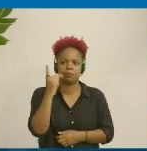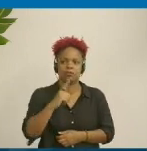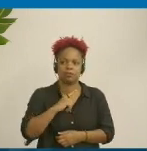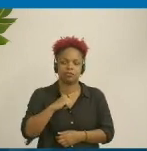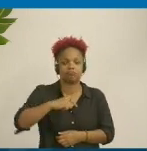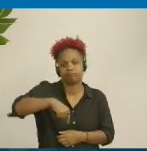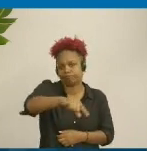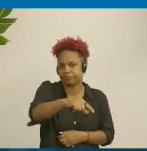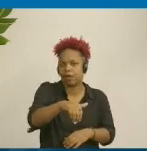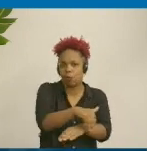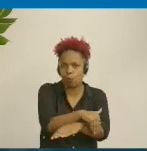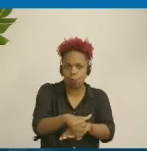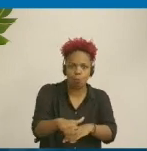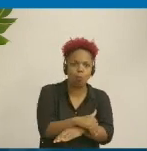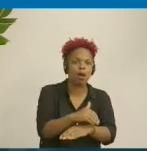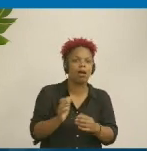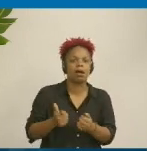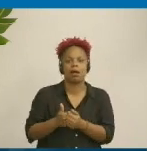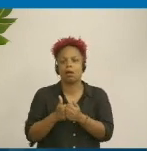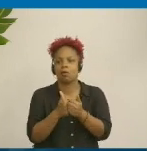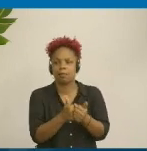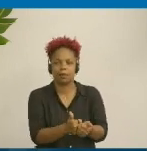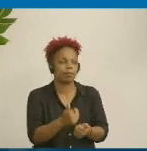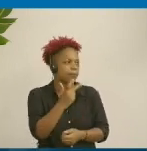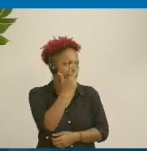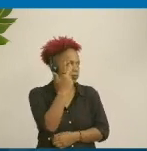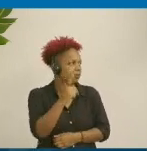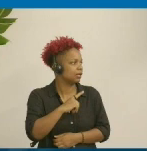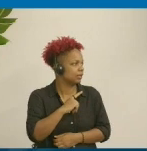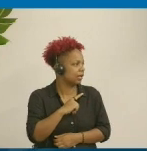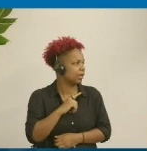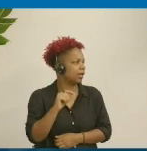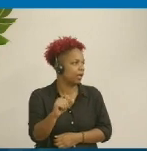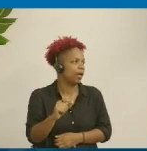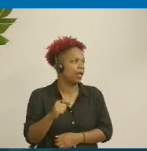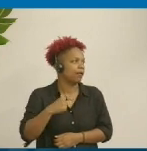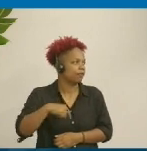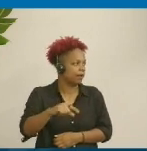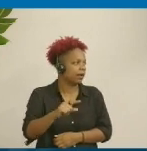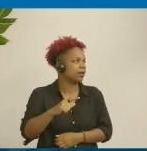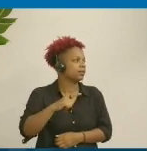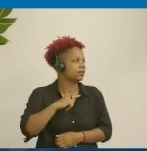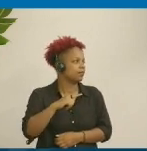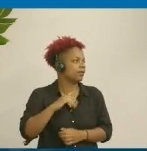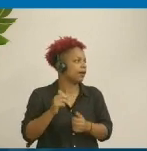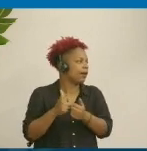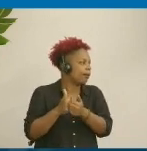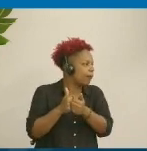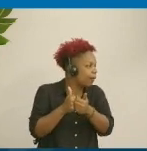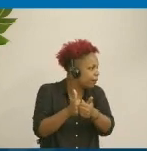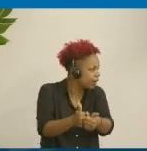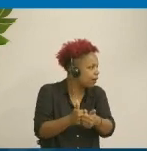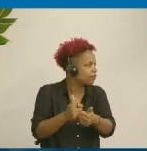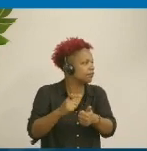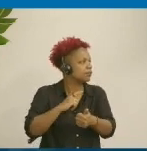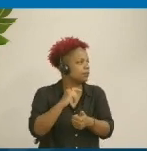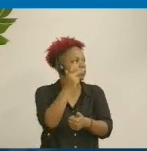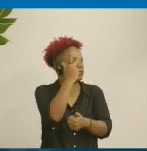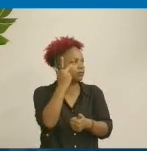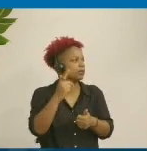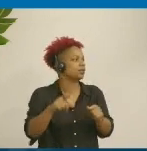clinic, and talk to the medical doctors who are supposed to treat them. So I think